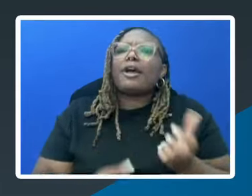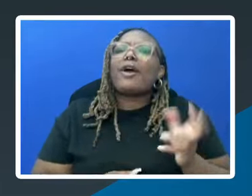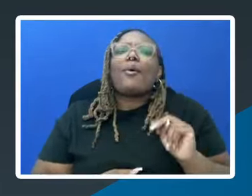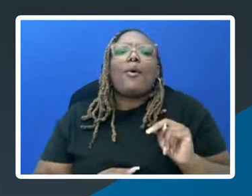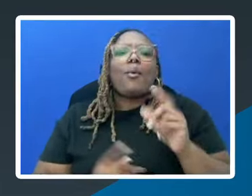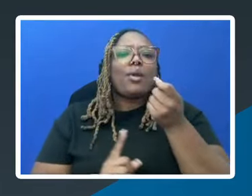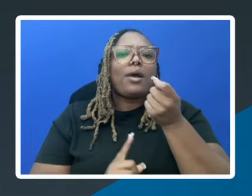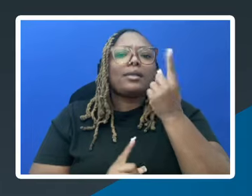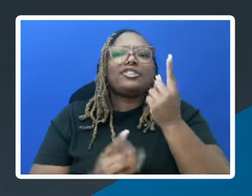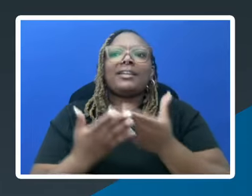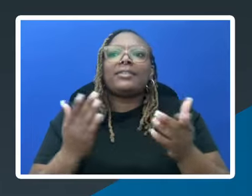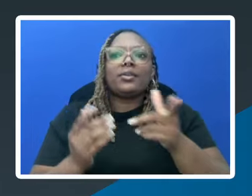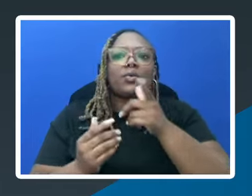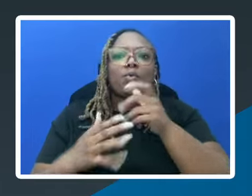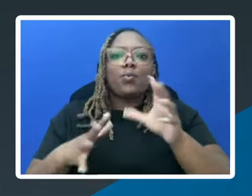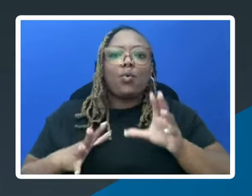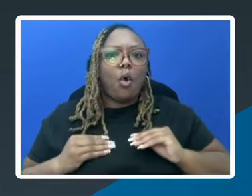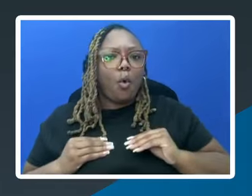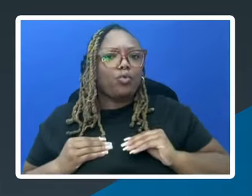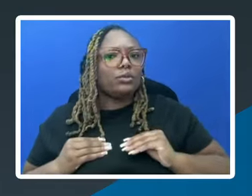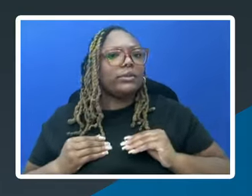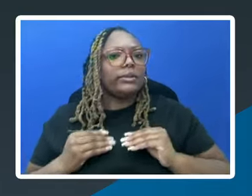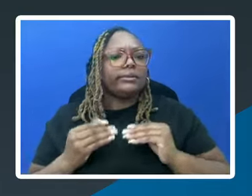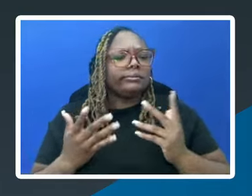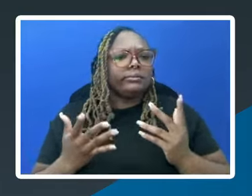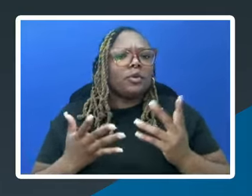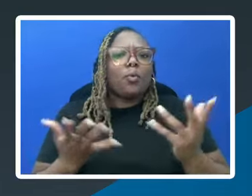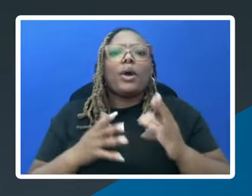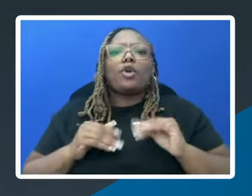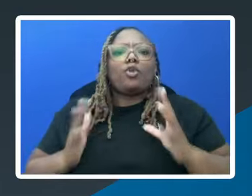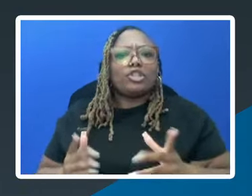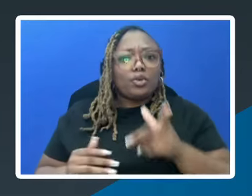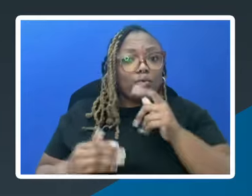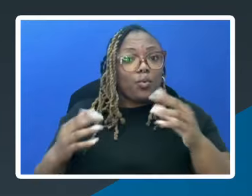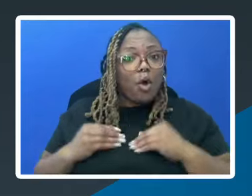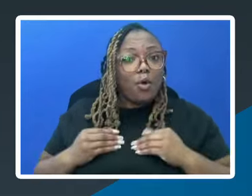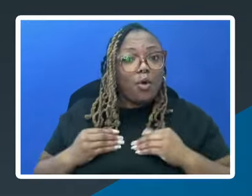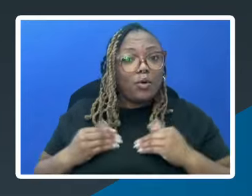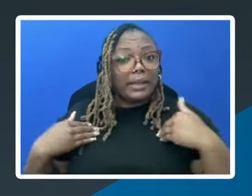who owns, what ownership is.